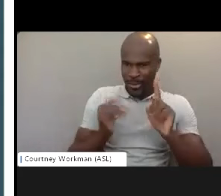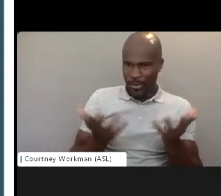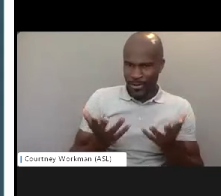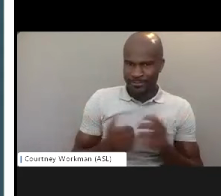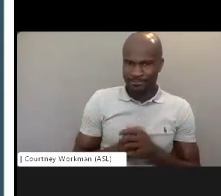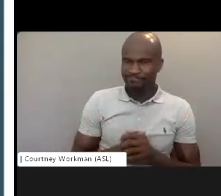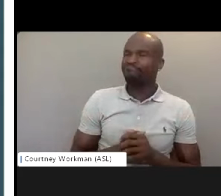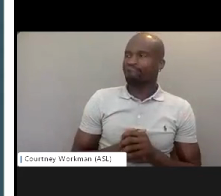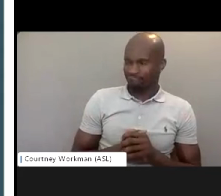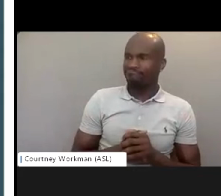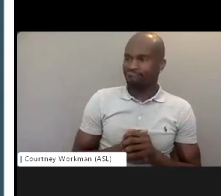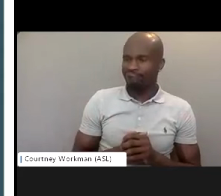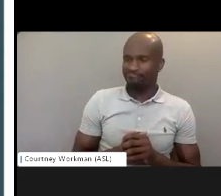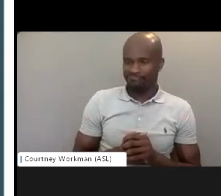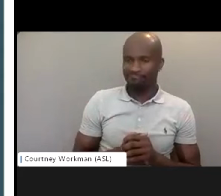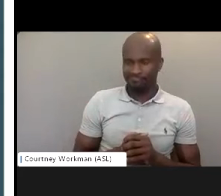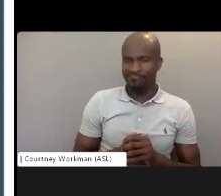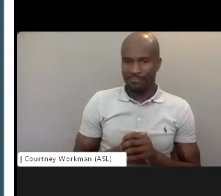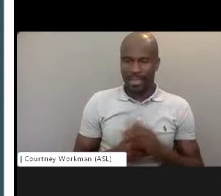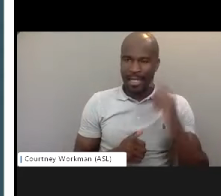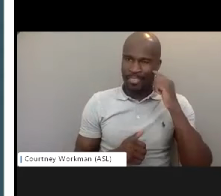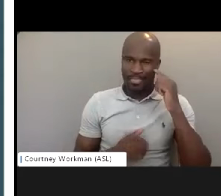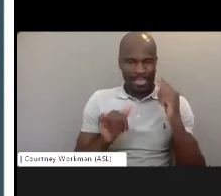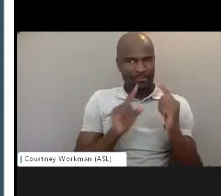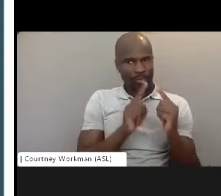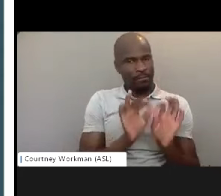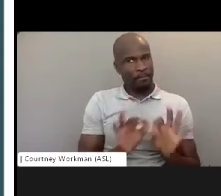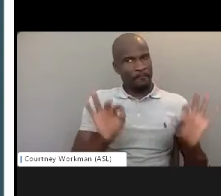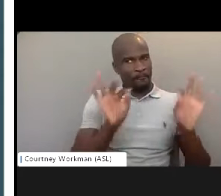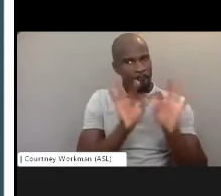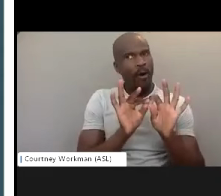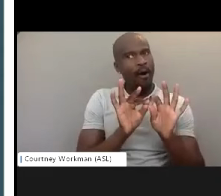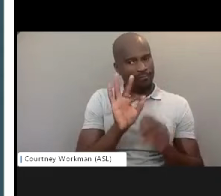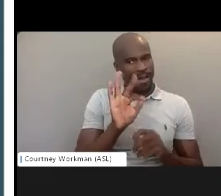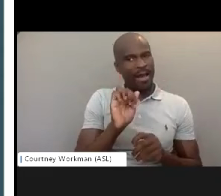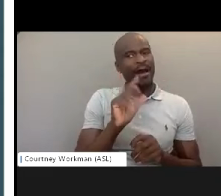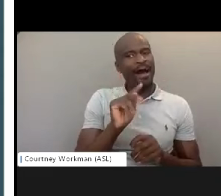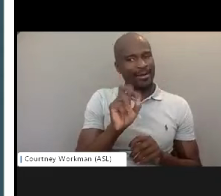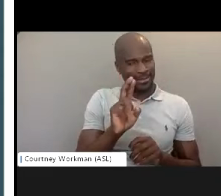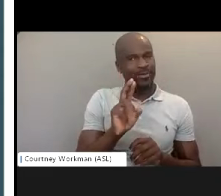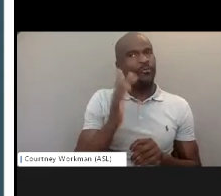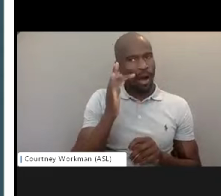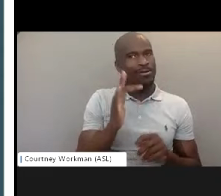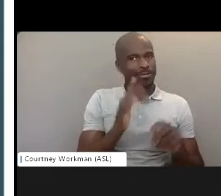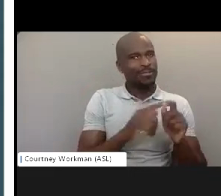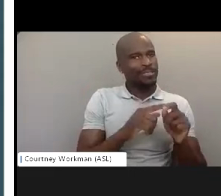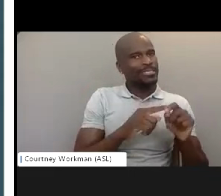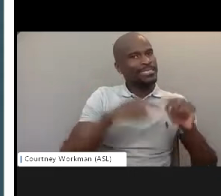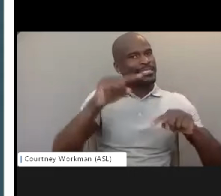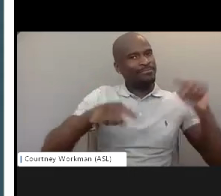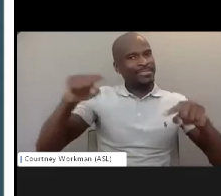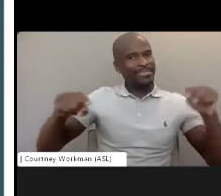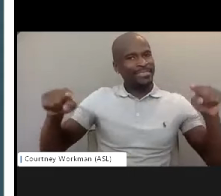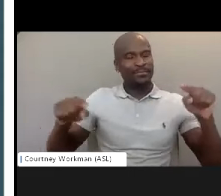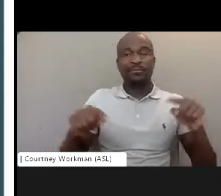And I think that is one of the key important factors because it does differ a little bit. So it differs based on the community